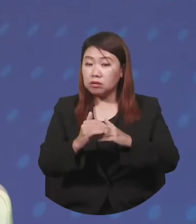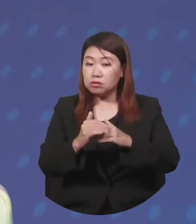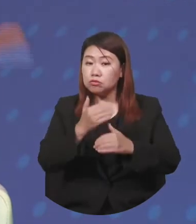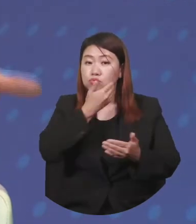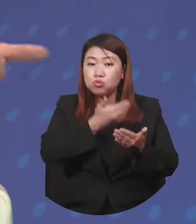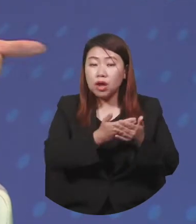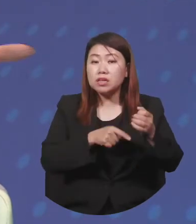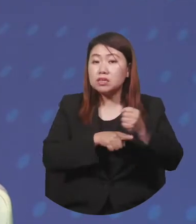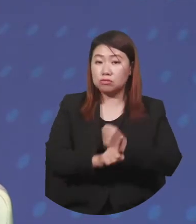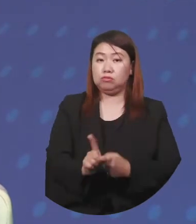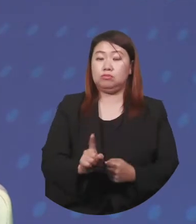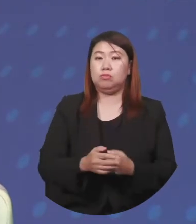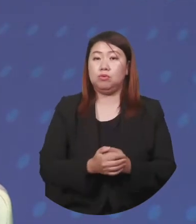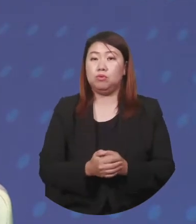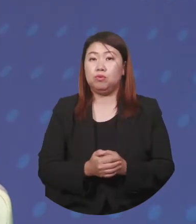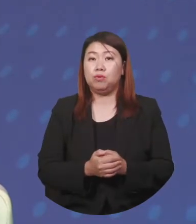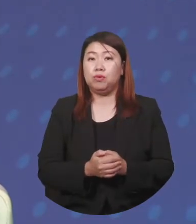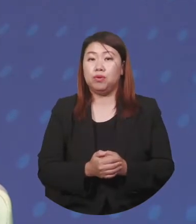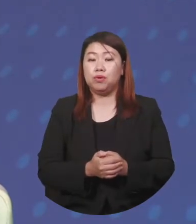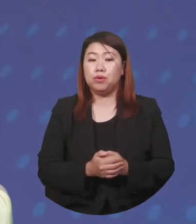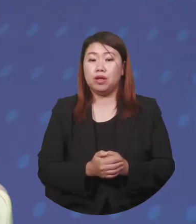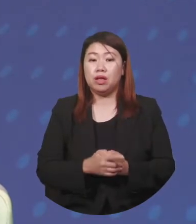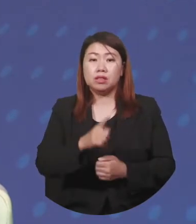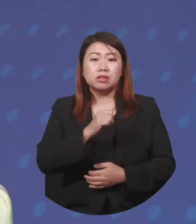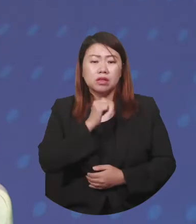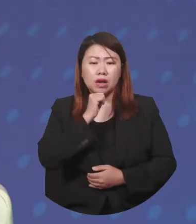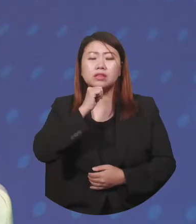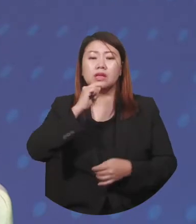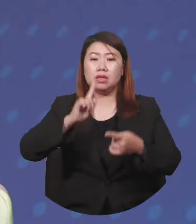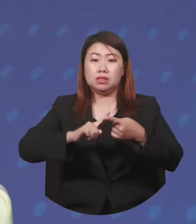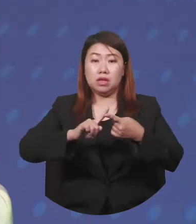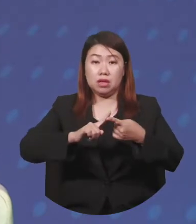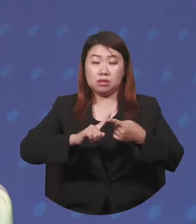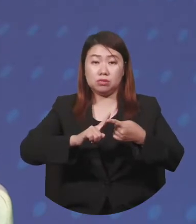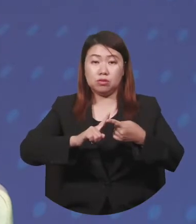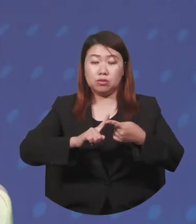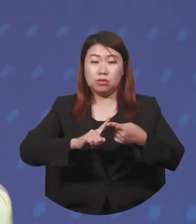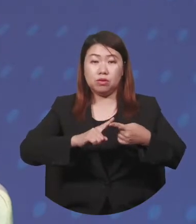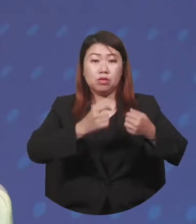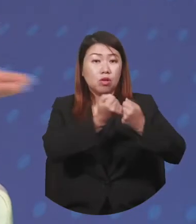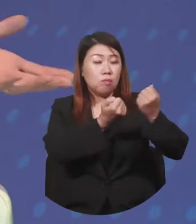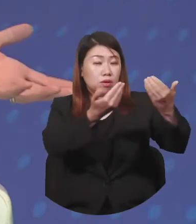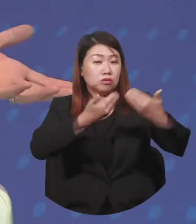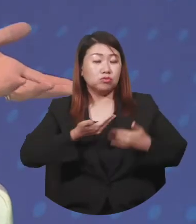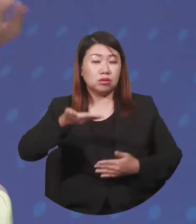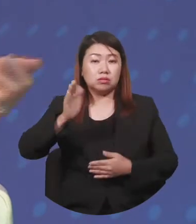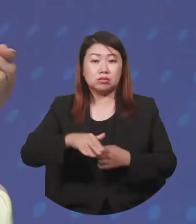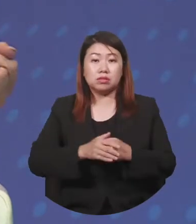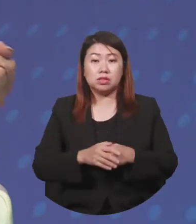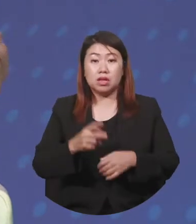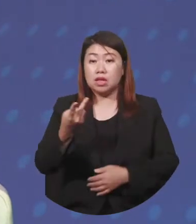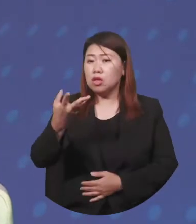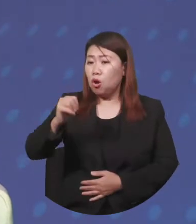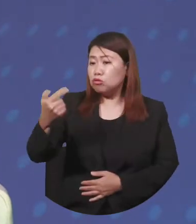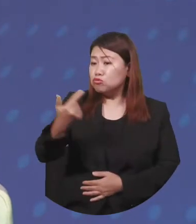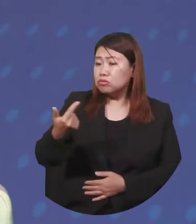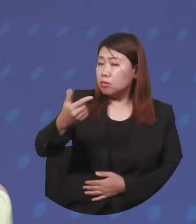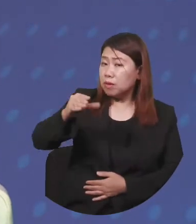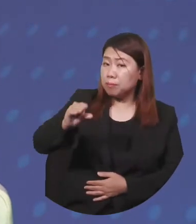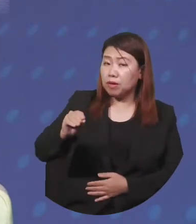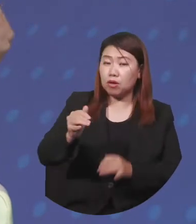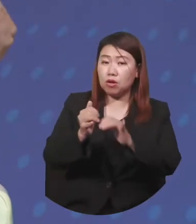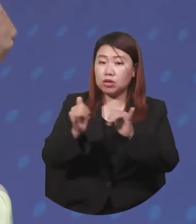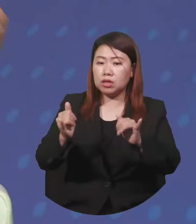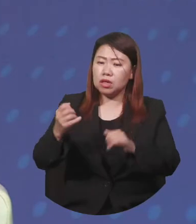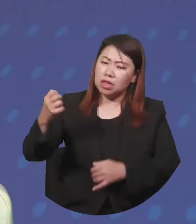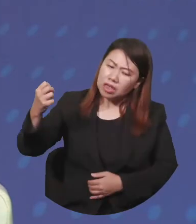about poverty. There's an estimate that 260 million people have been pushed back into poverty. Those are